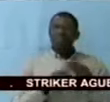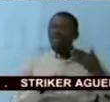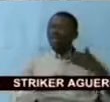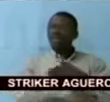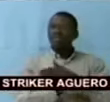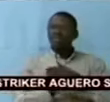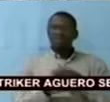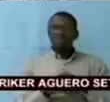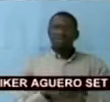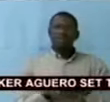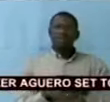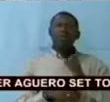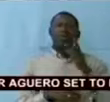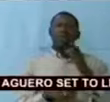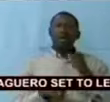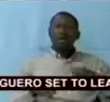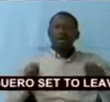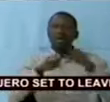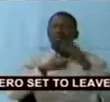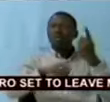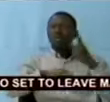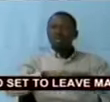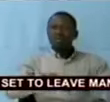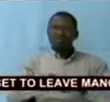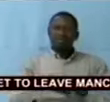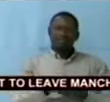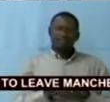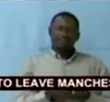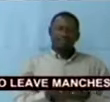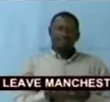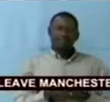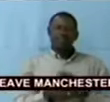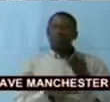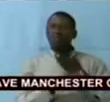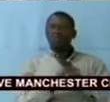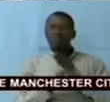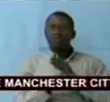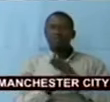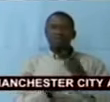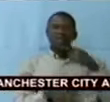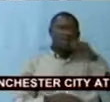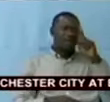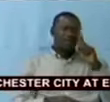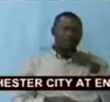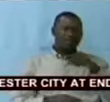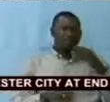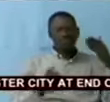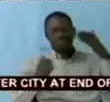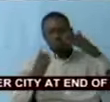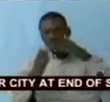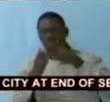Around what time? This was between 11 to 12. And